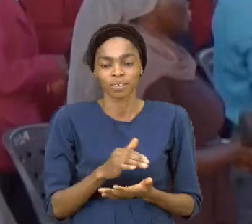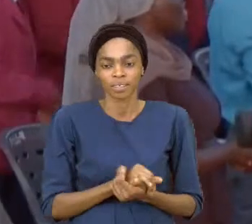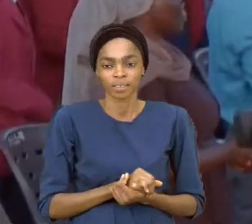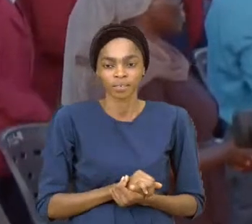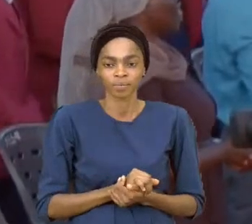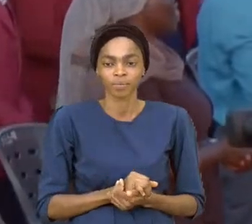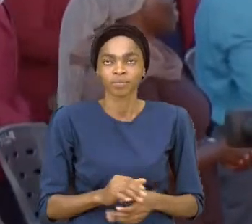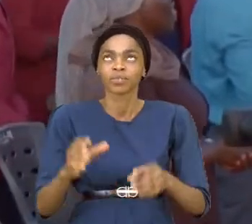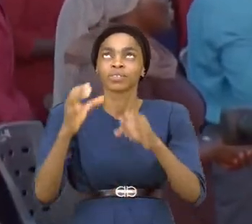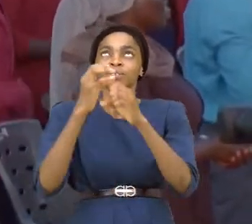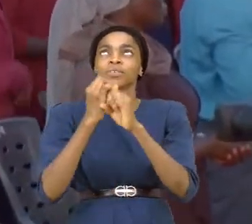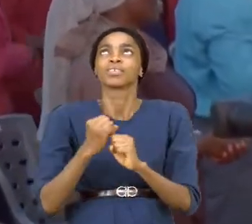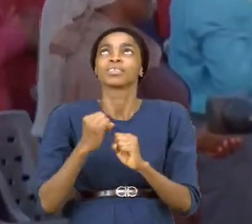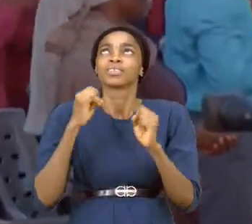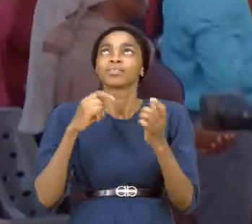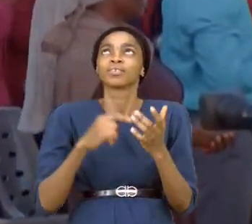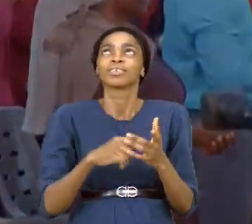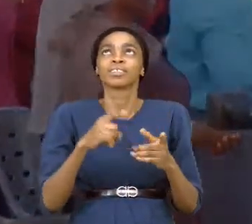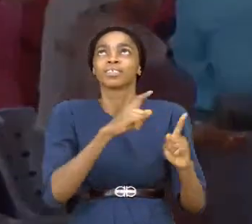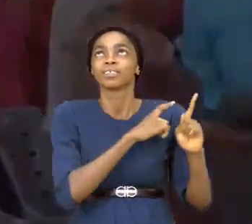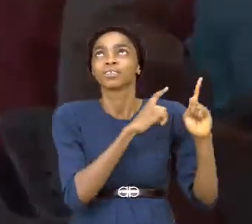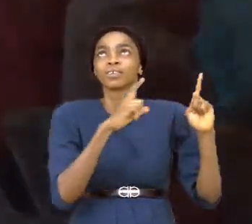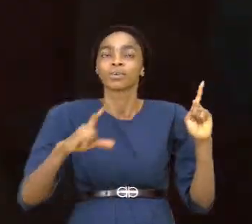Receive this, Lord.